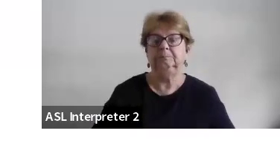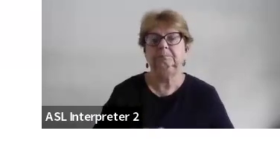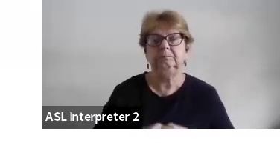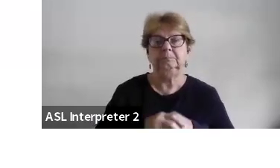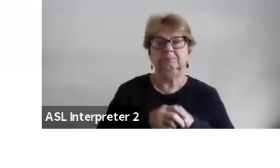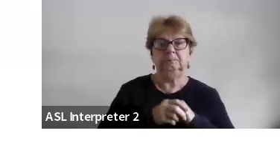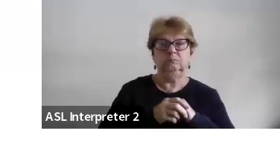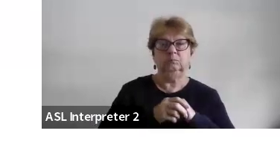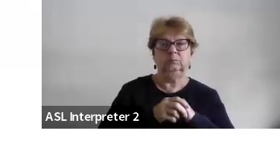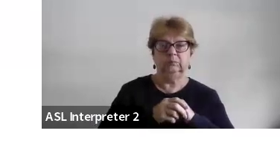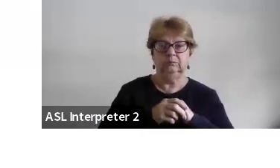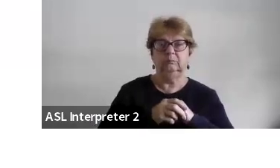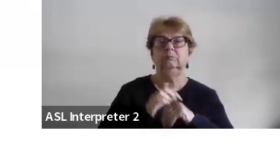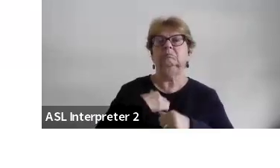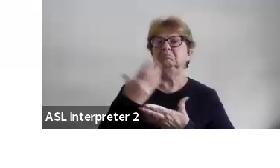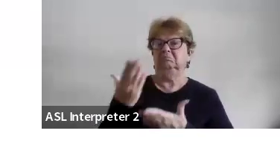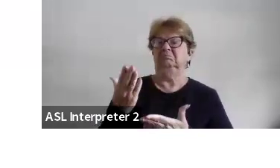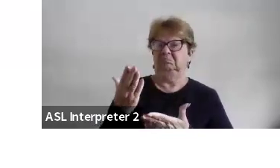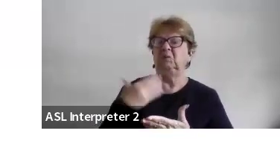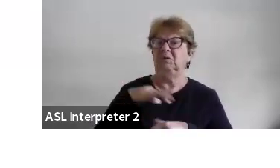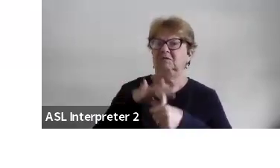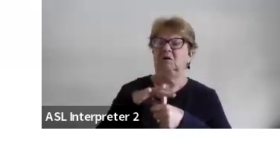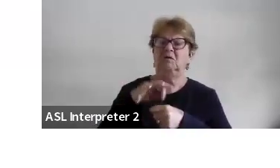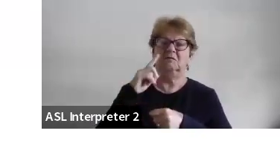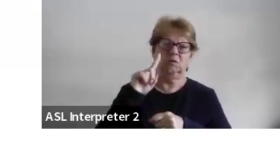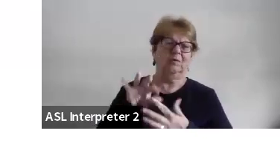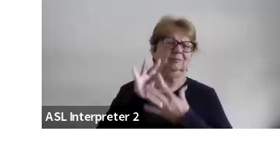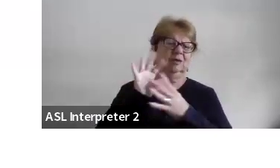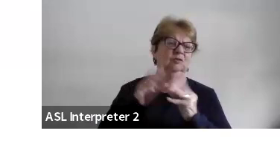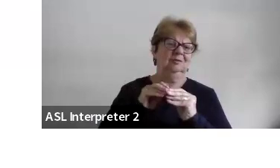Yeah, I move that we vote for the special session on August 15th.